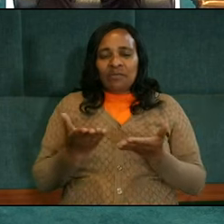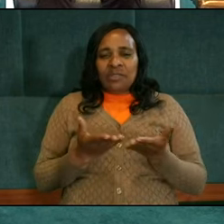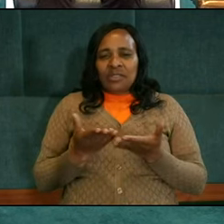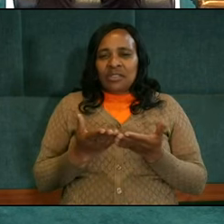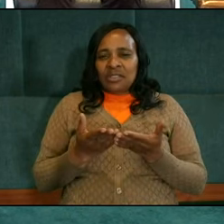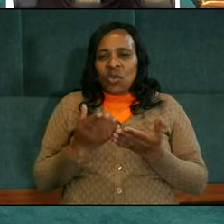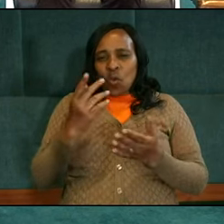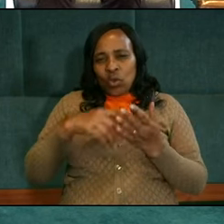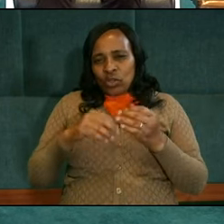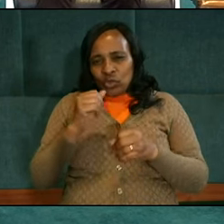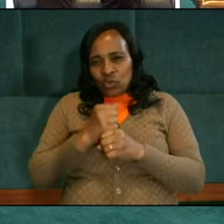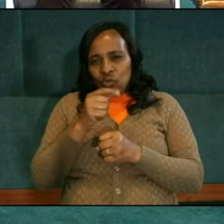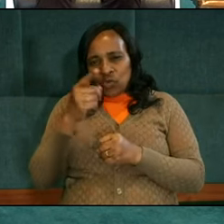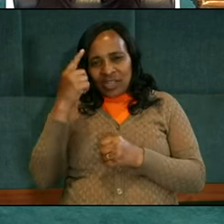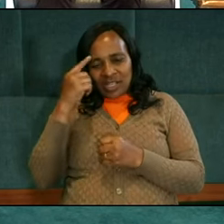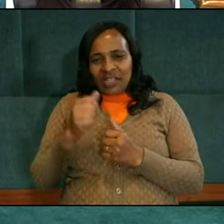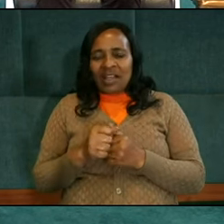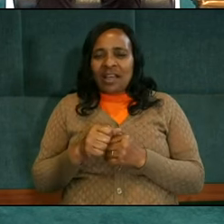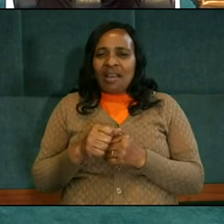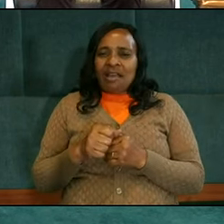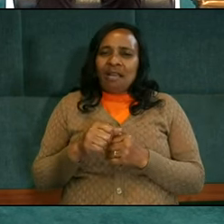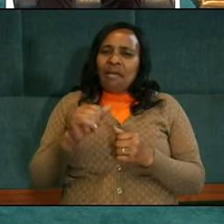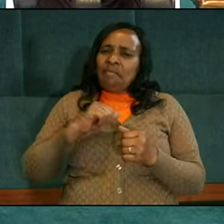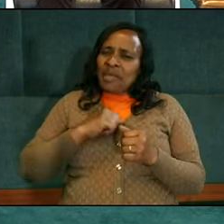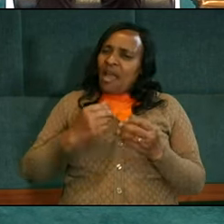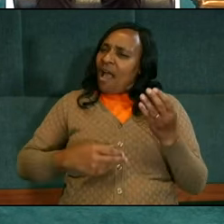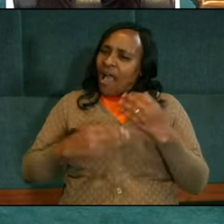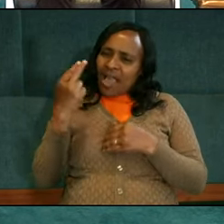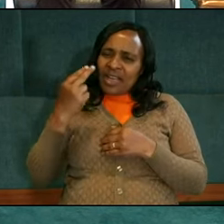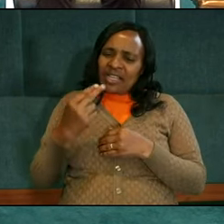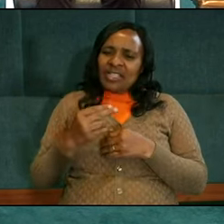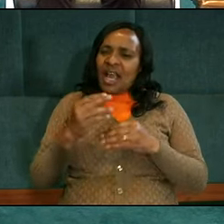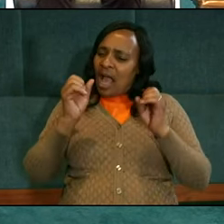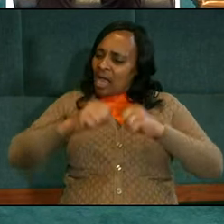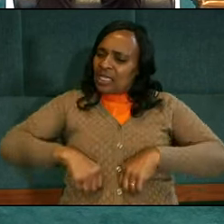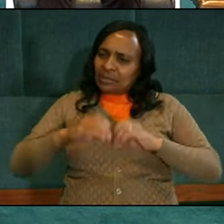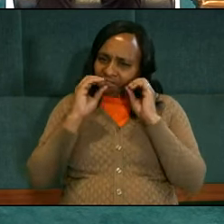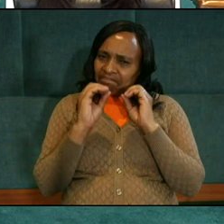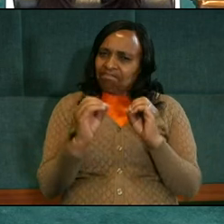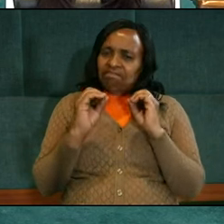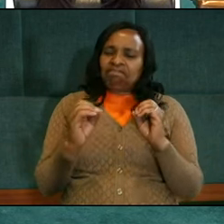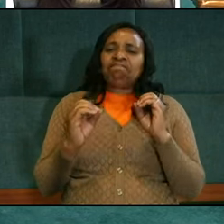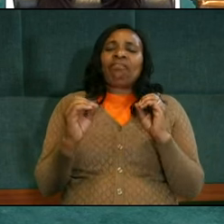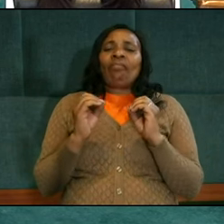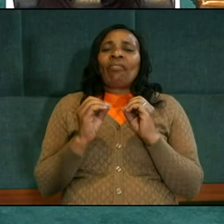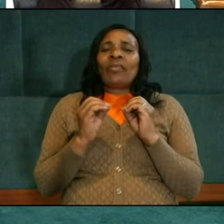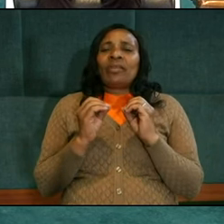you think? I highly disagree. You highly disagree? Steve?